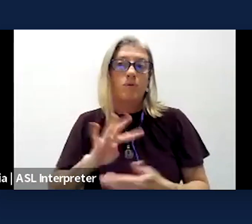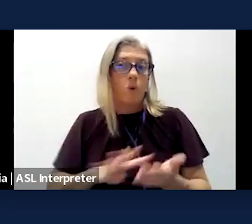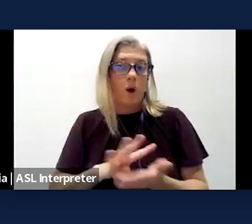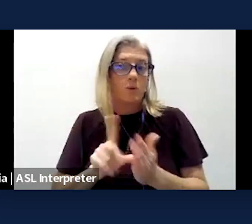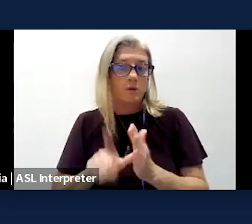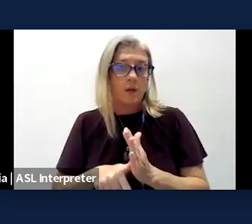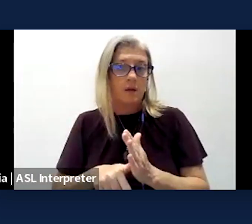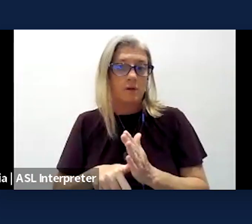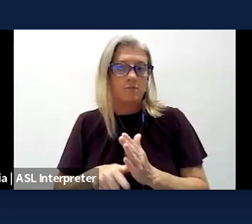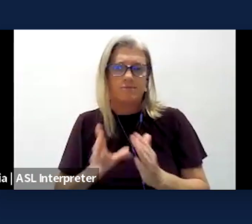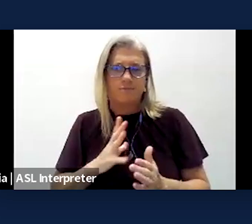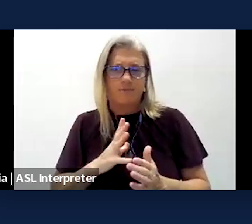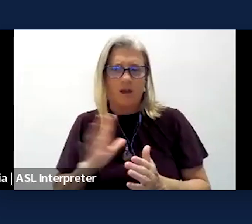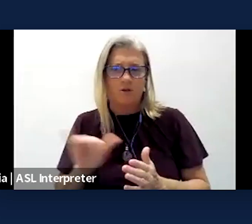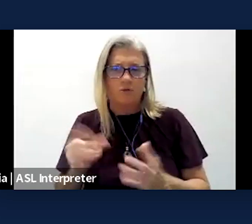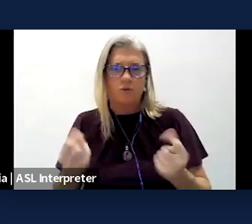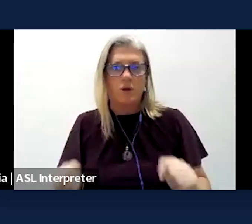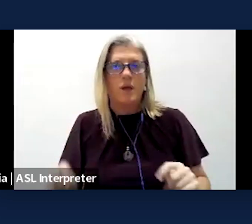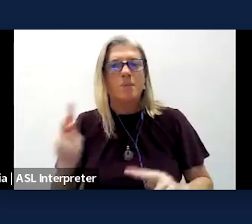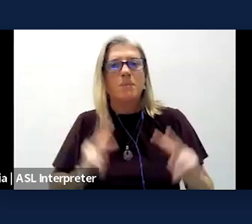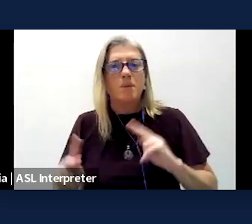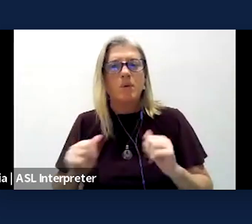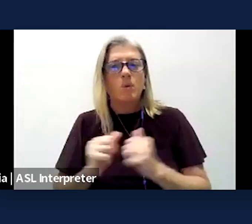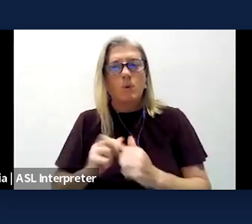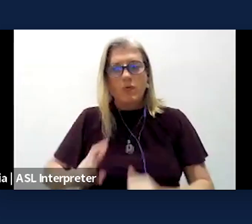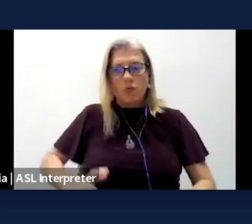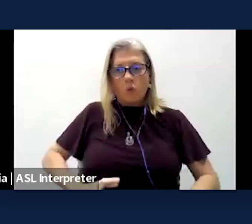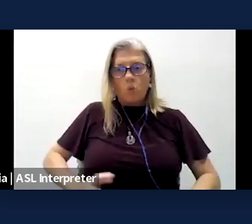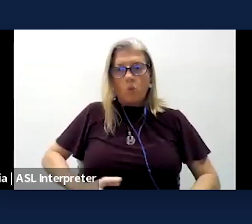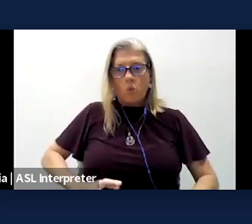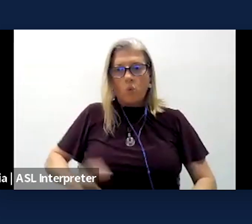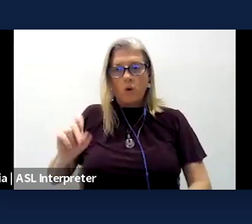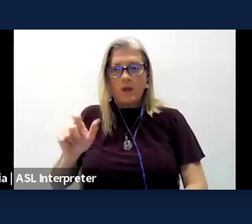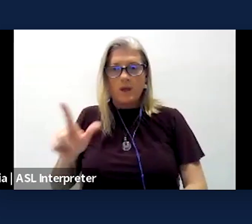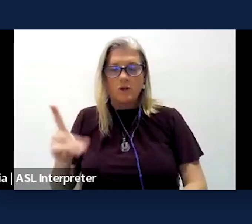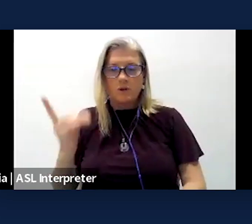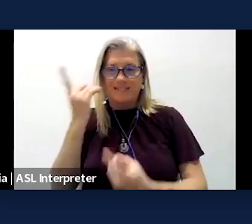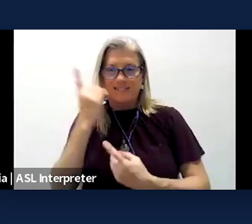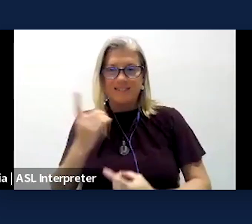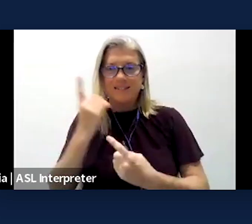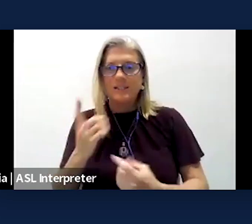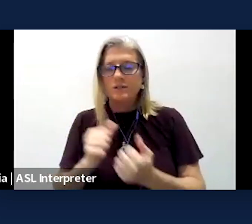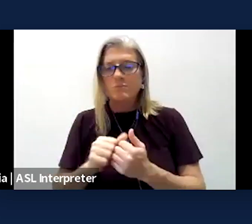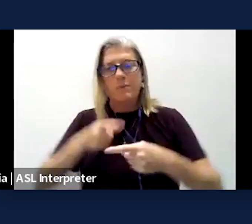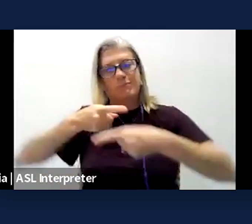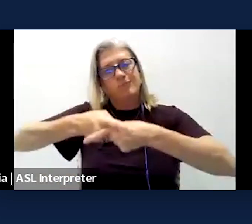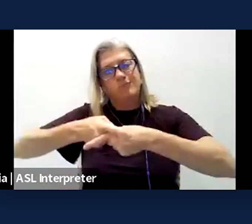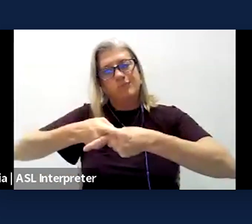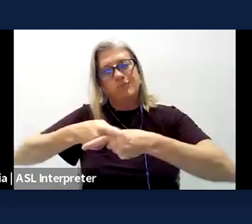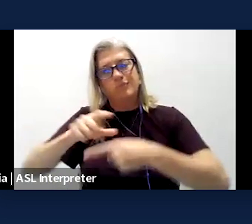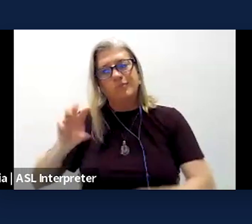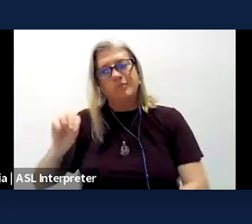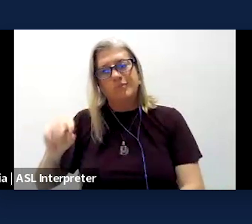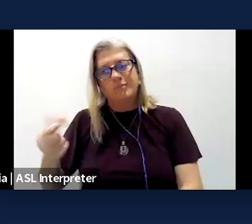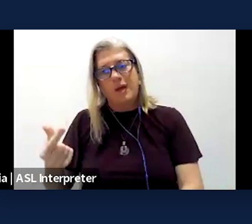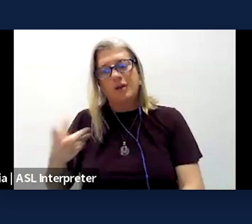later is fine. People with renal disease, things like that, mag citrate may be contraindicated. And